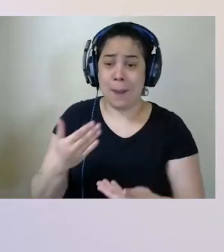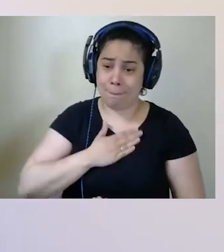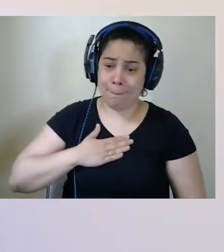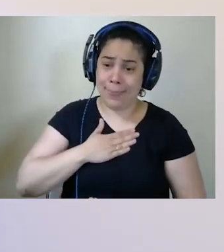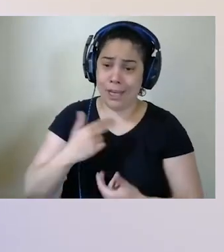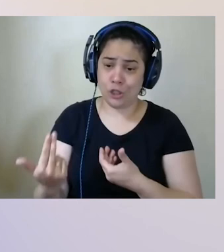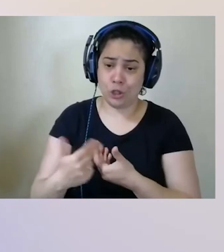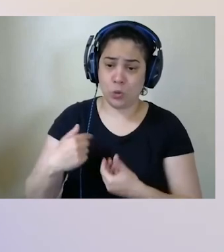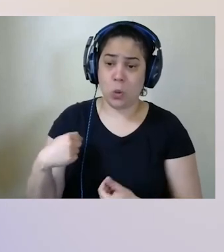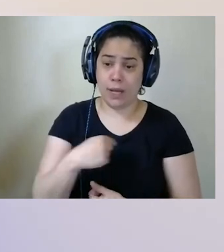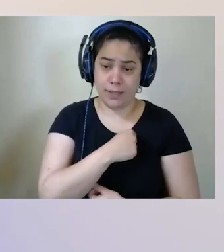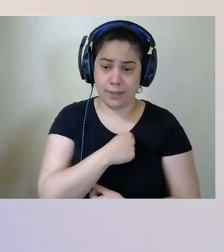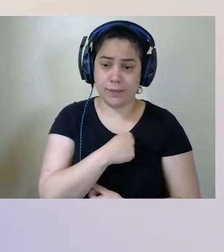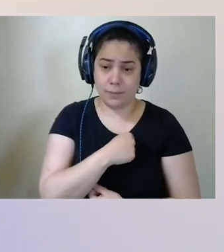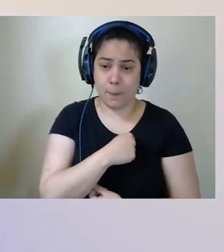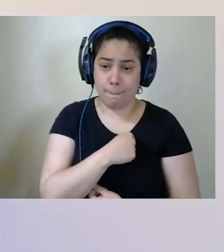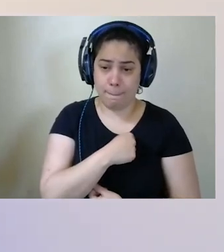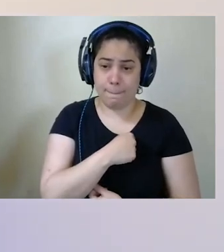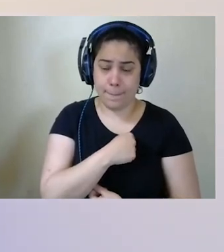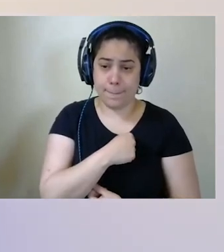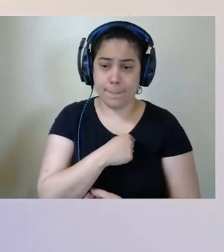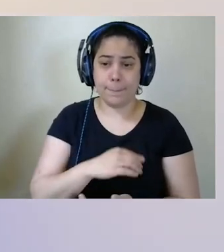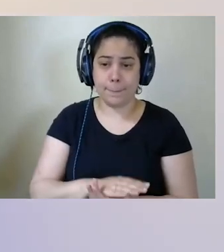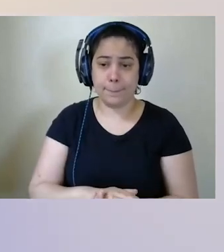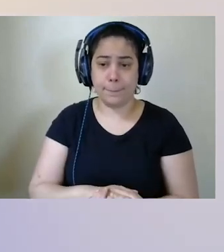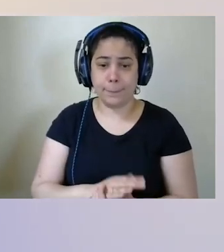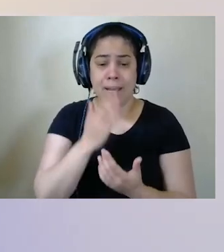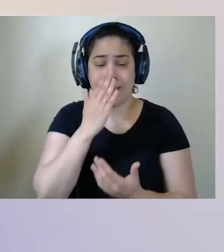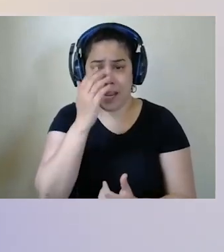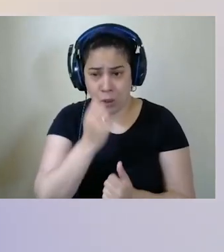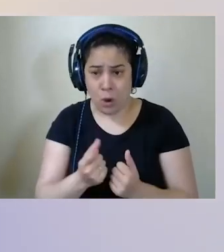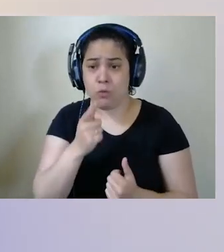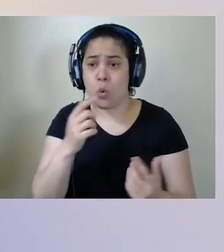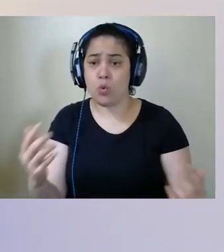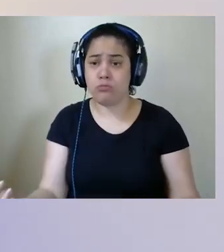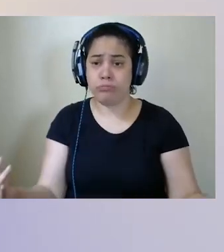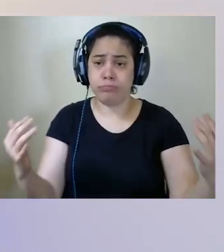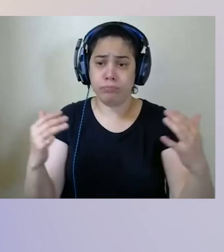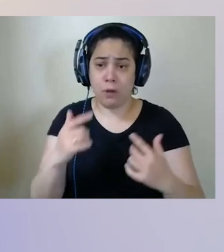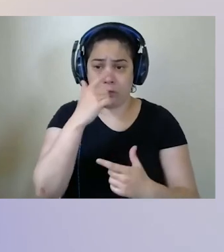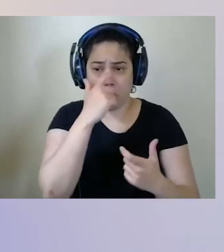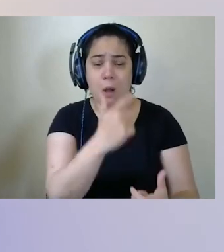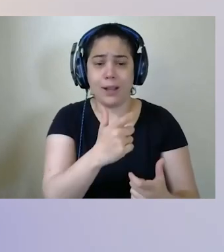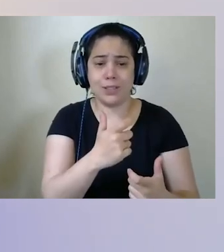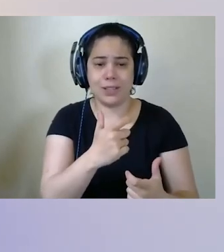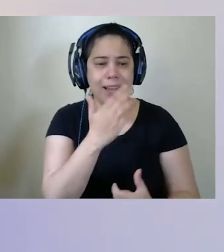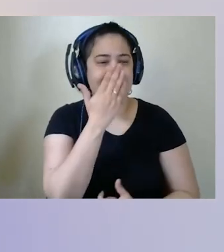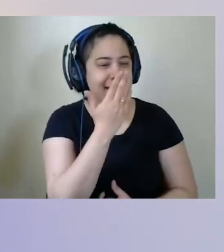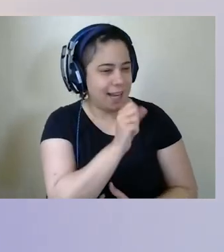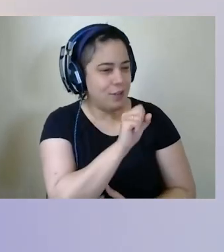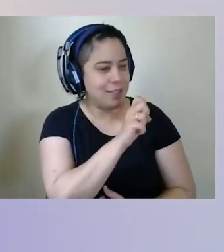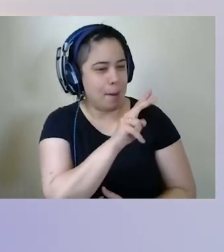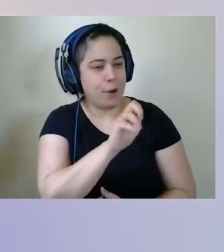If you have any questions, please get in touch. I thank everyone for coming today and being part of this. Thank you, Sebern. Thank you,